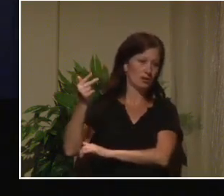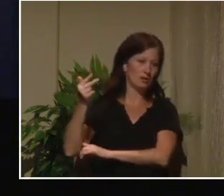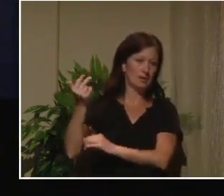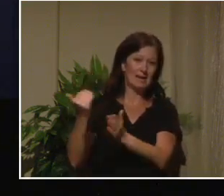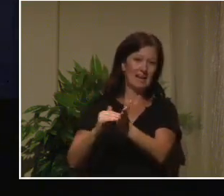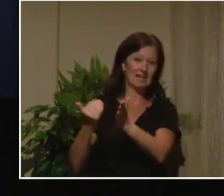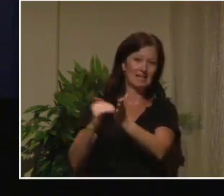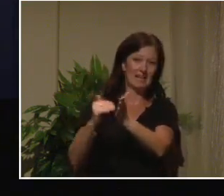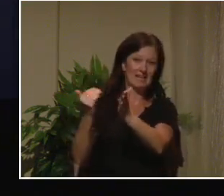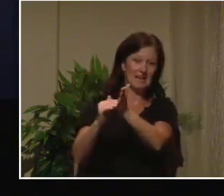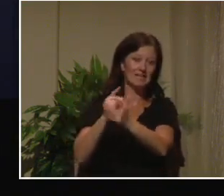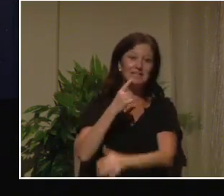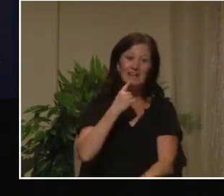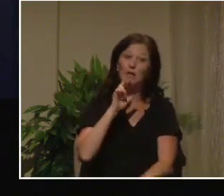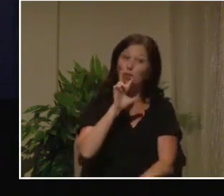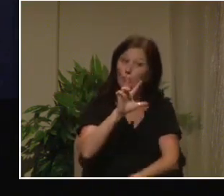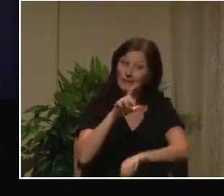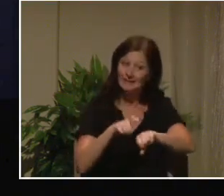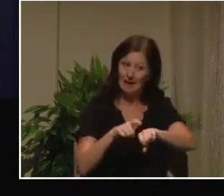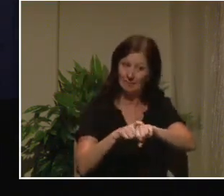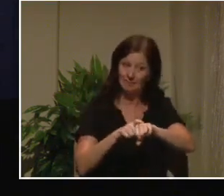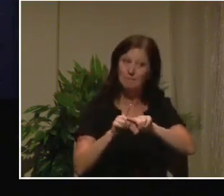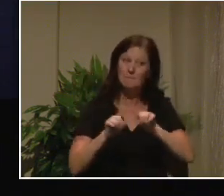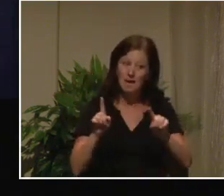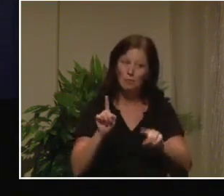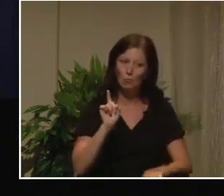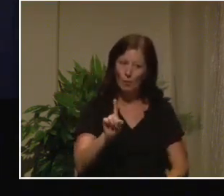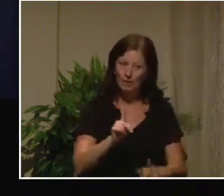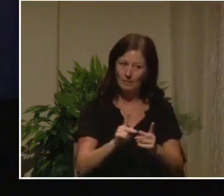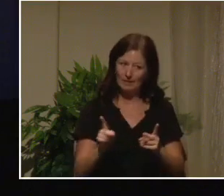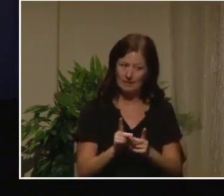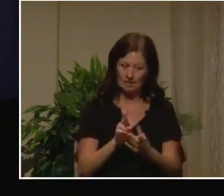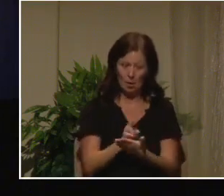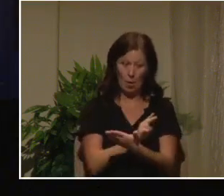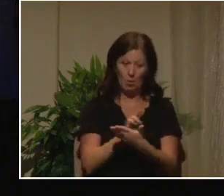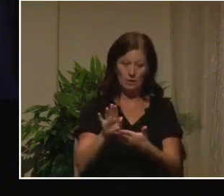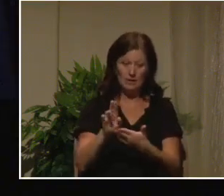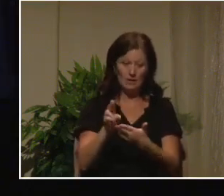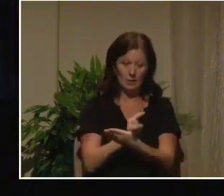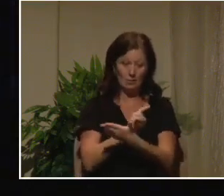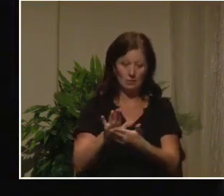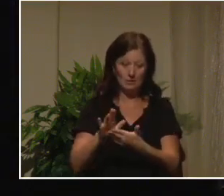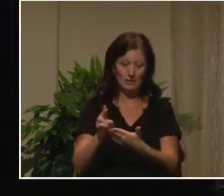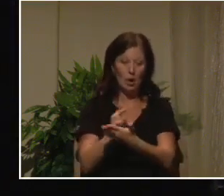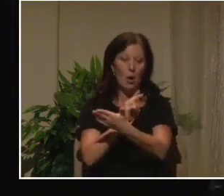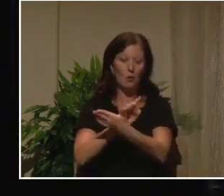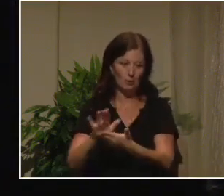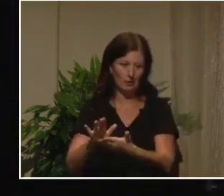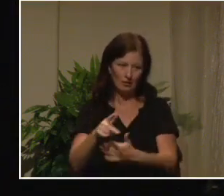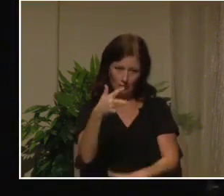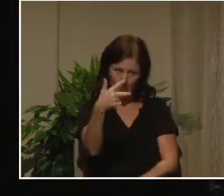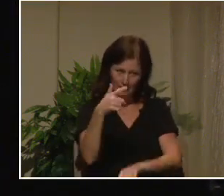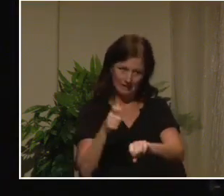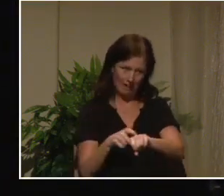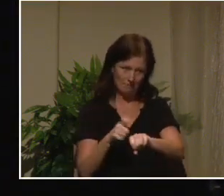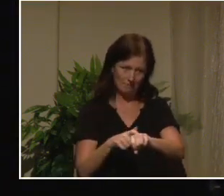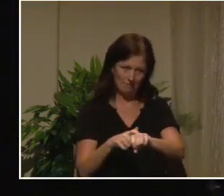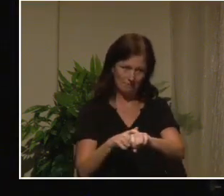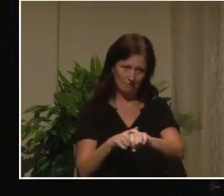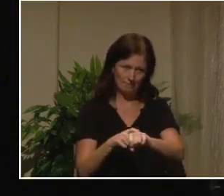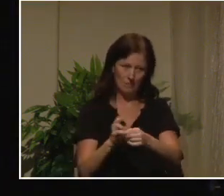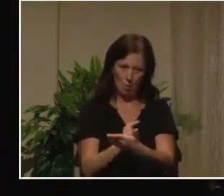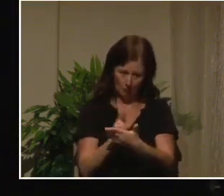except here in Scripture, holy, holy, holy is the Lord Almighty.